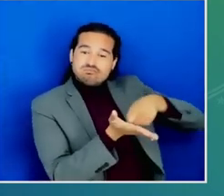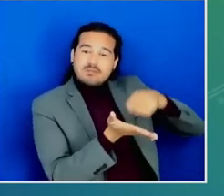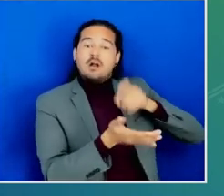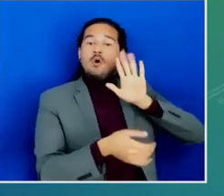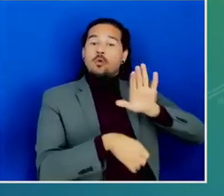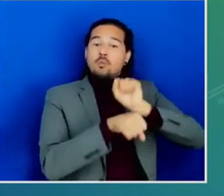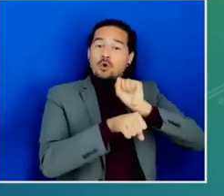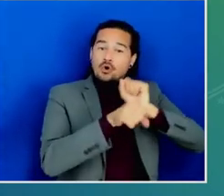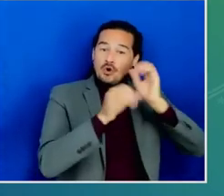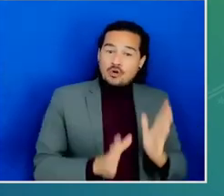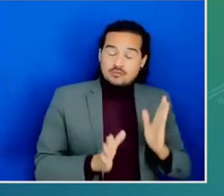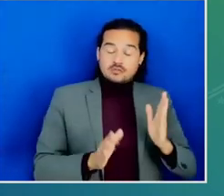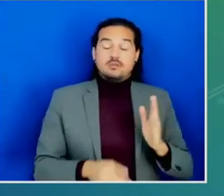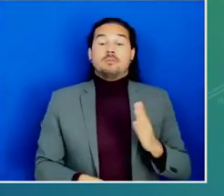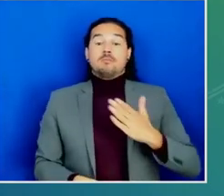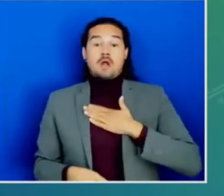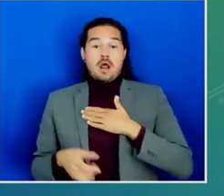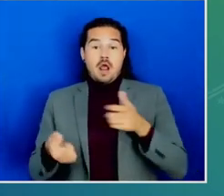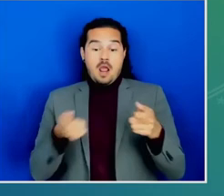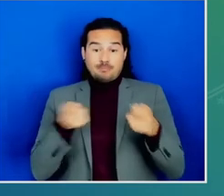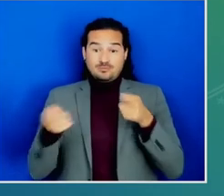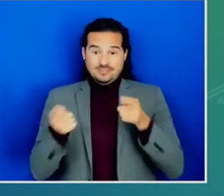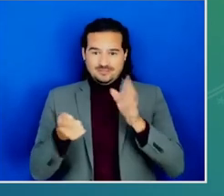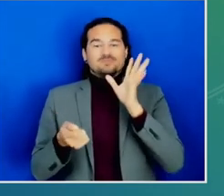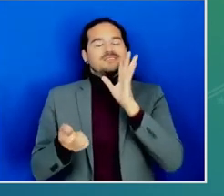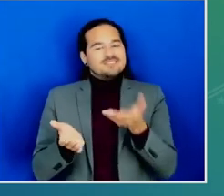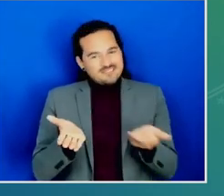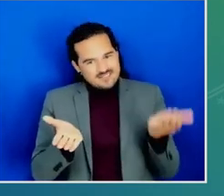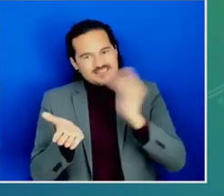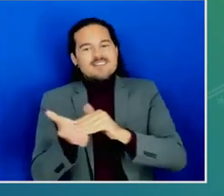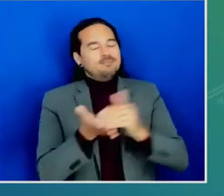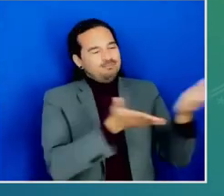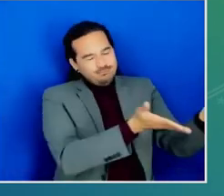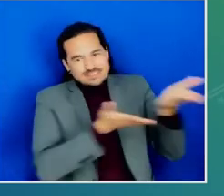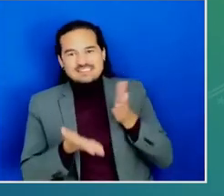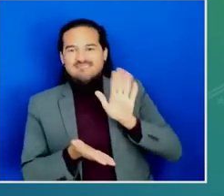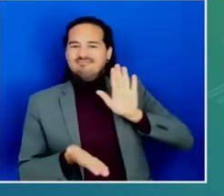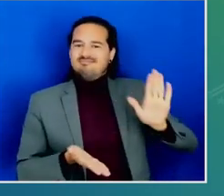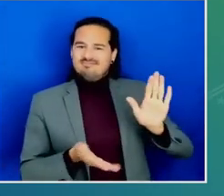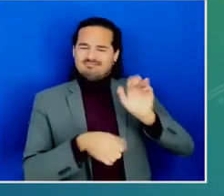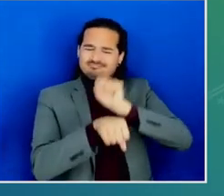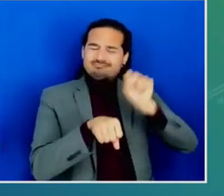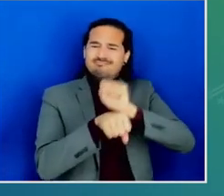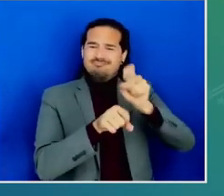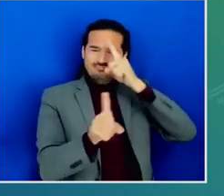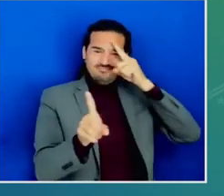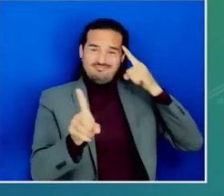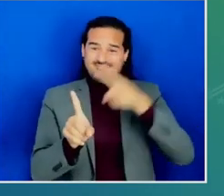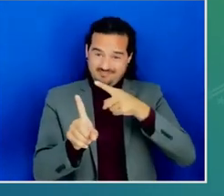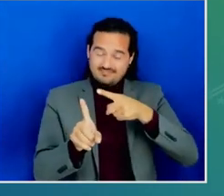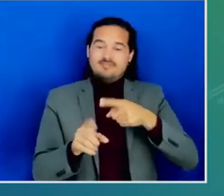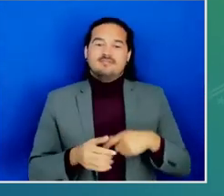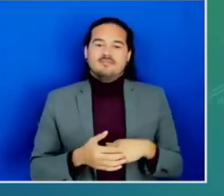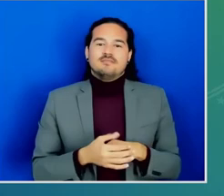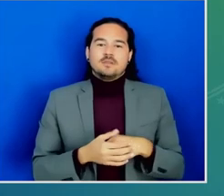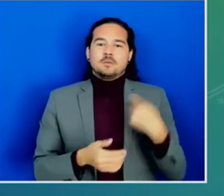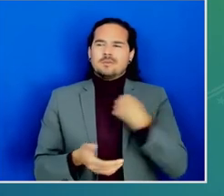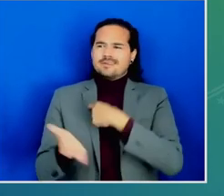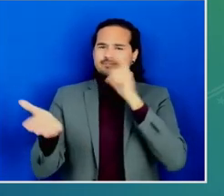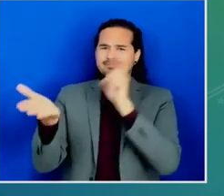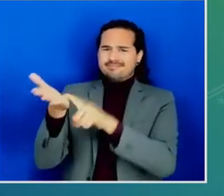back, we'll set new ambitious standards that our workers are ready to meet today. We